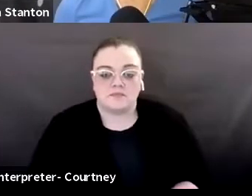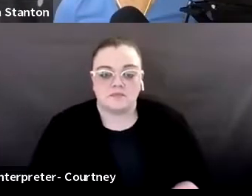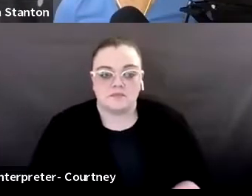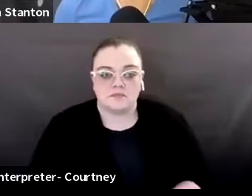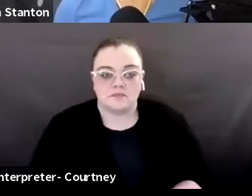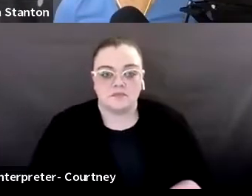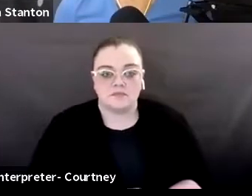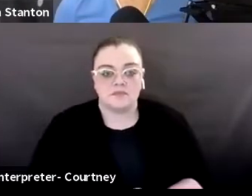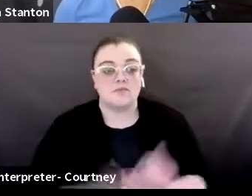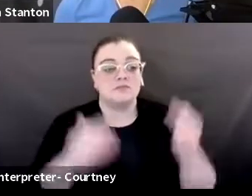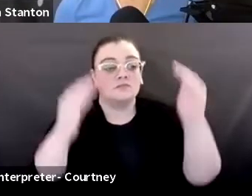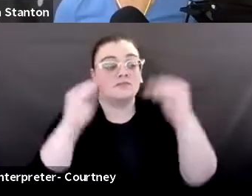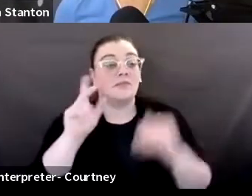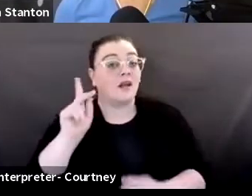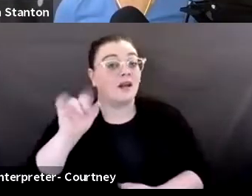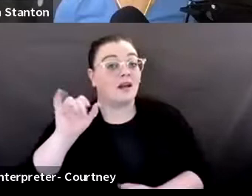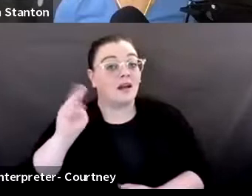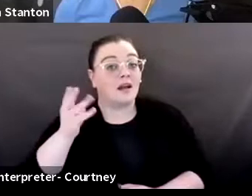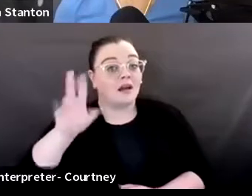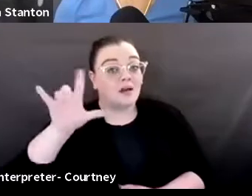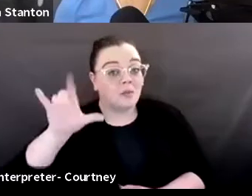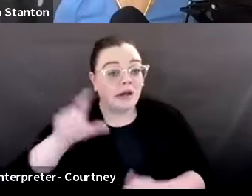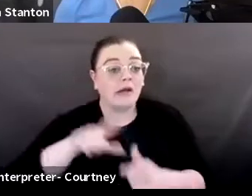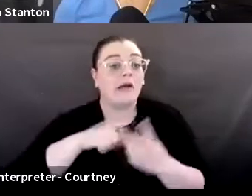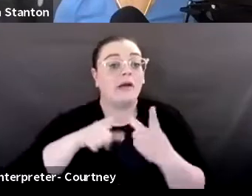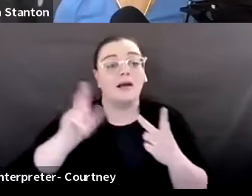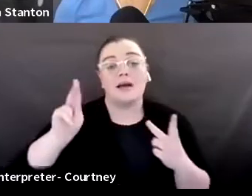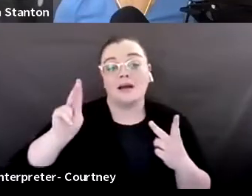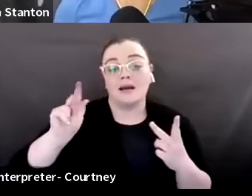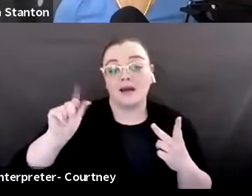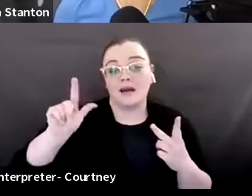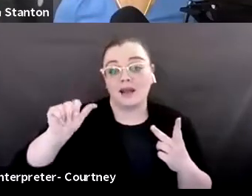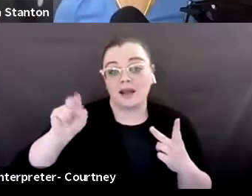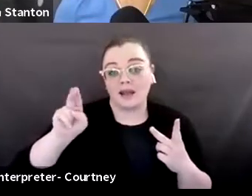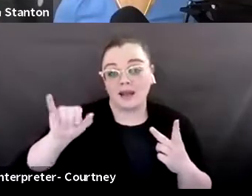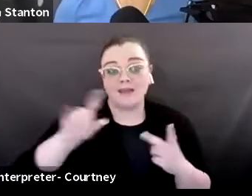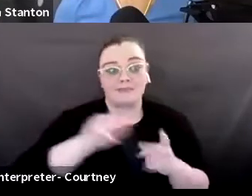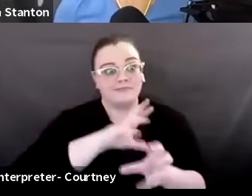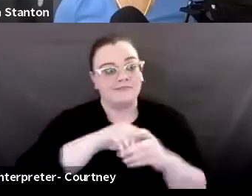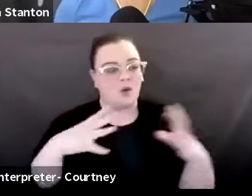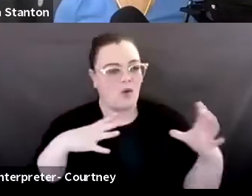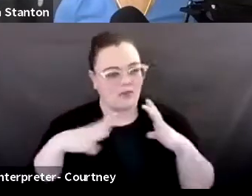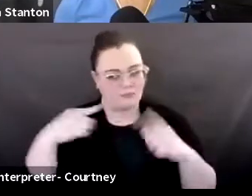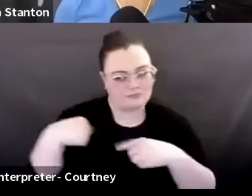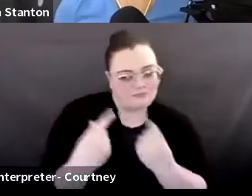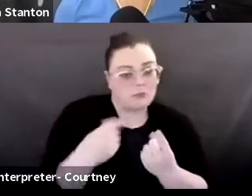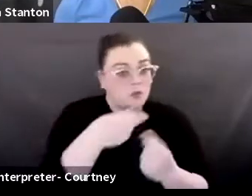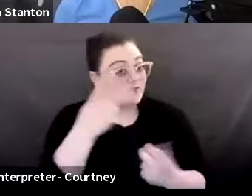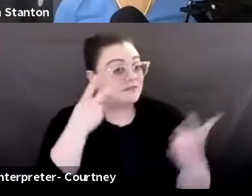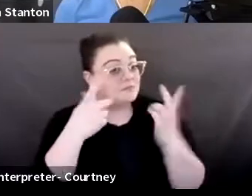And Kimberly and Kalani, I know that you've been in Hollywood longer than some people, about as long as I have. Have you seen it